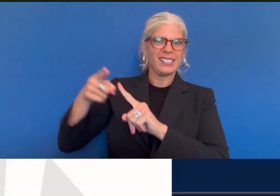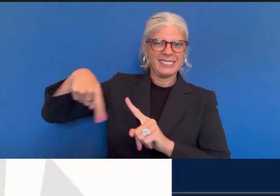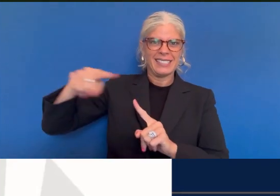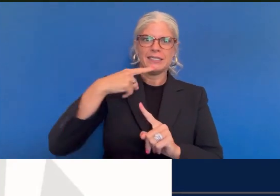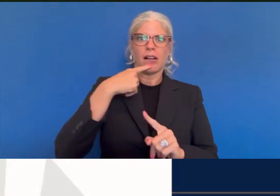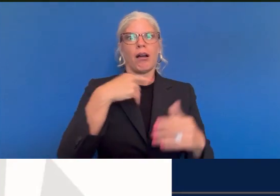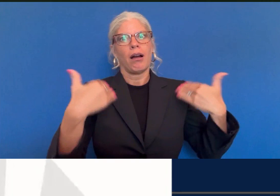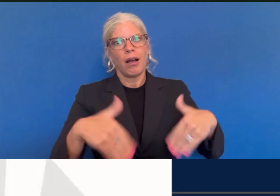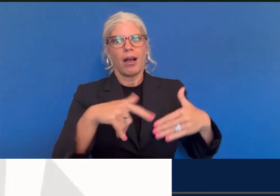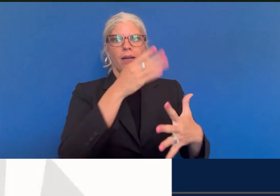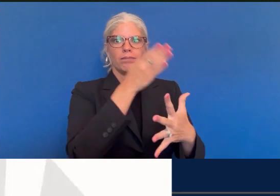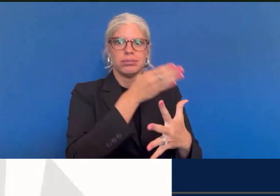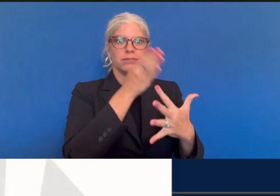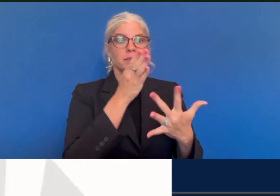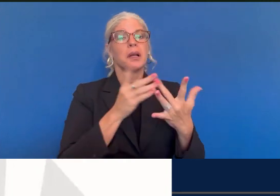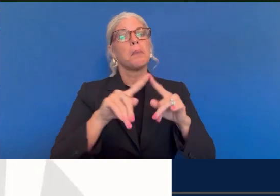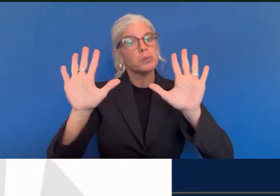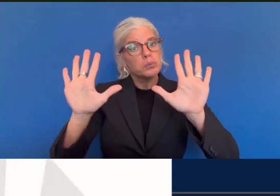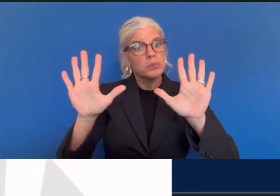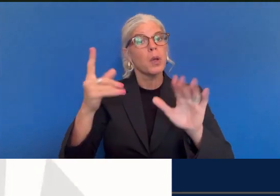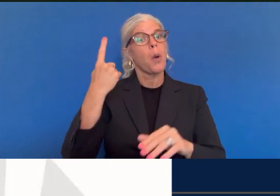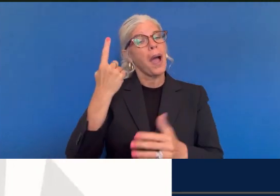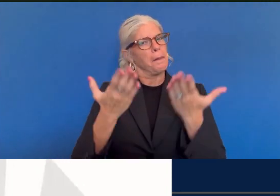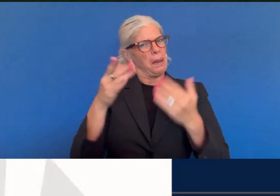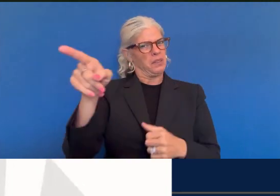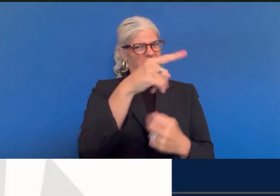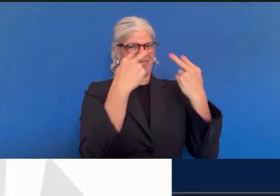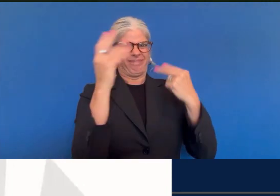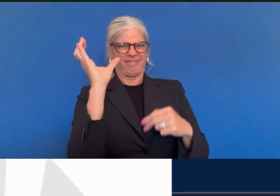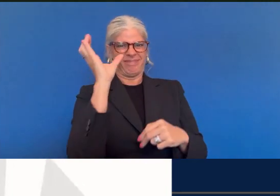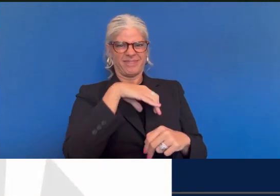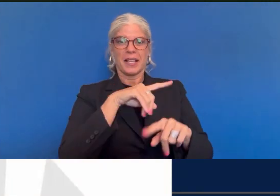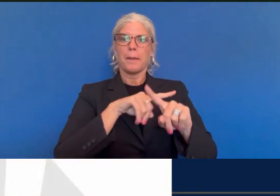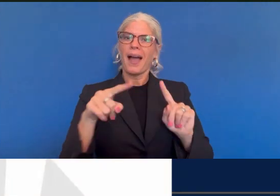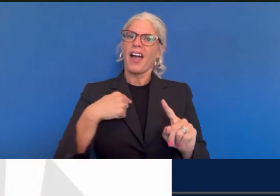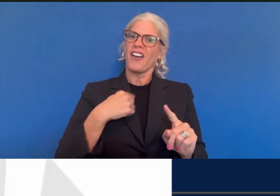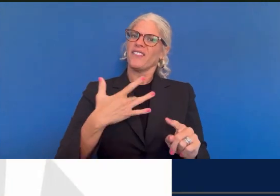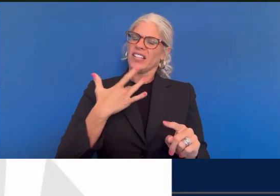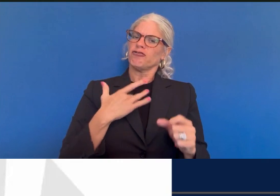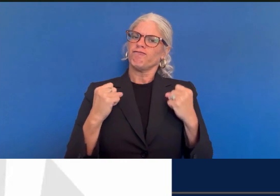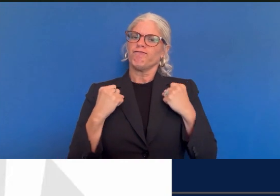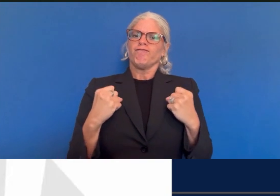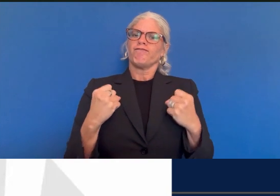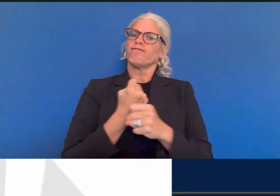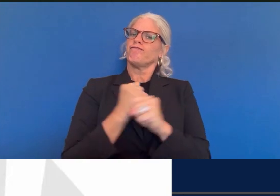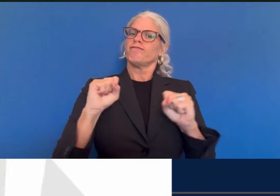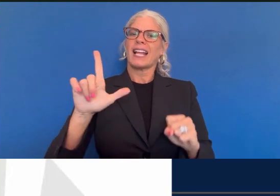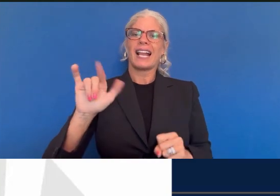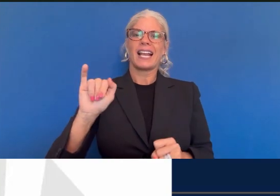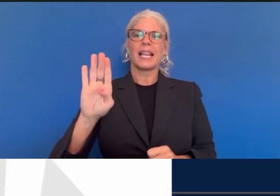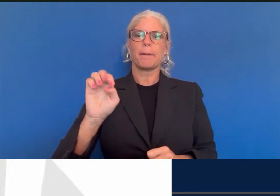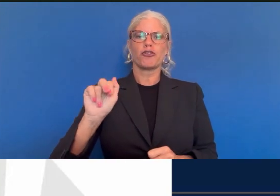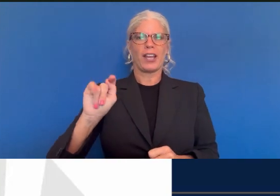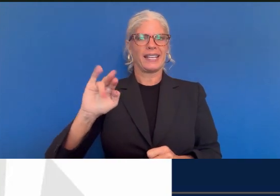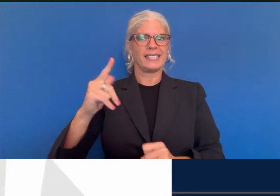because for most of my times of being ill as a quadriplegic, I was so ill